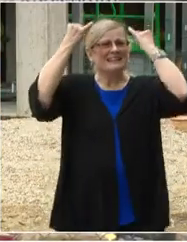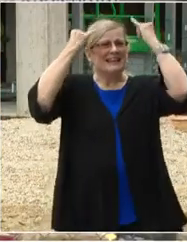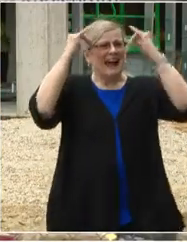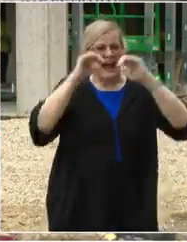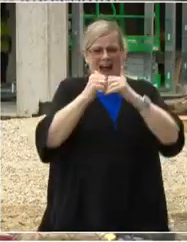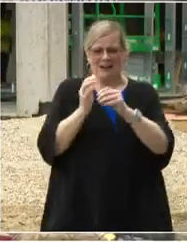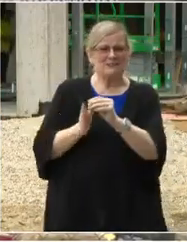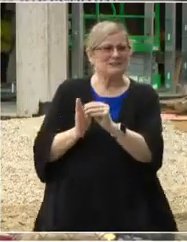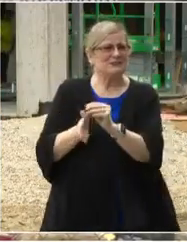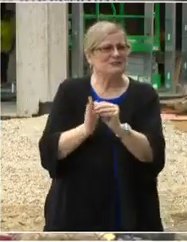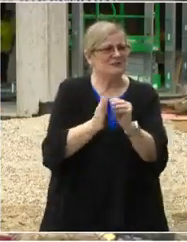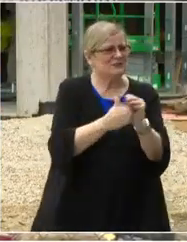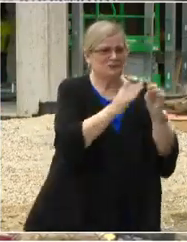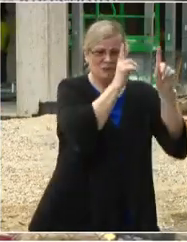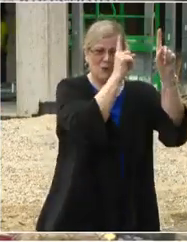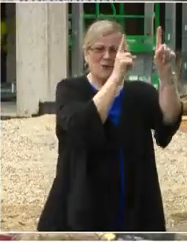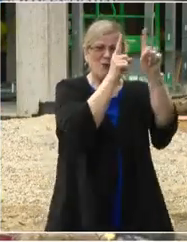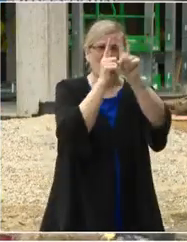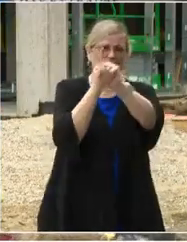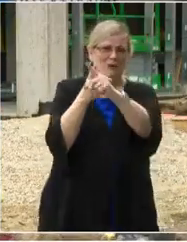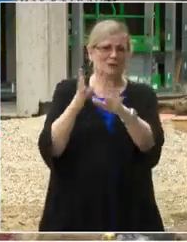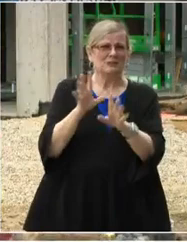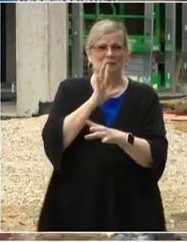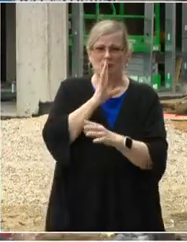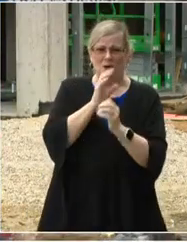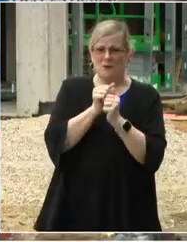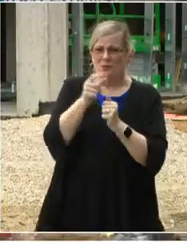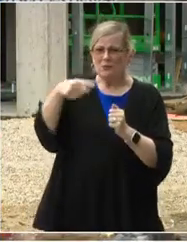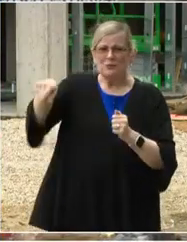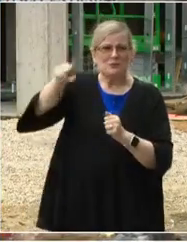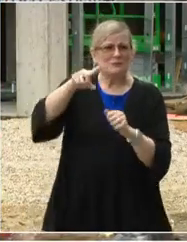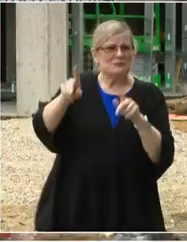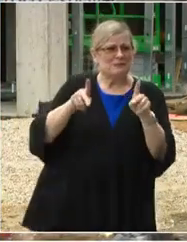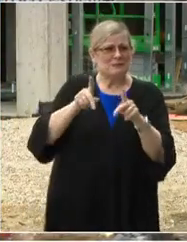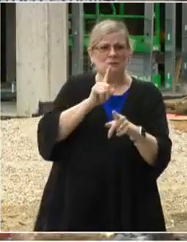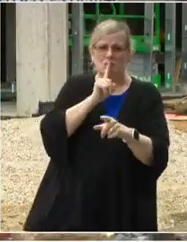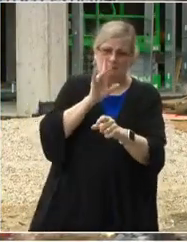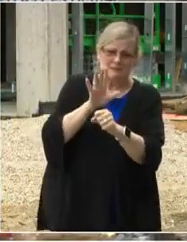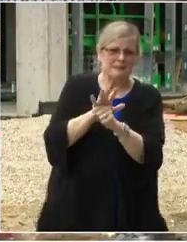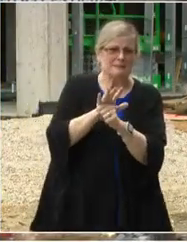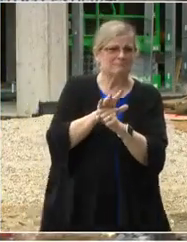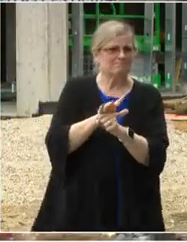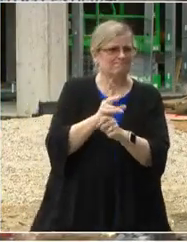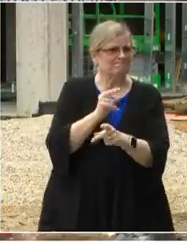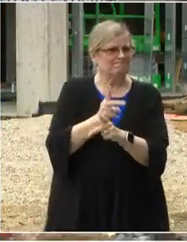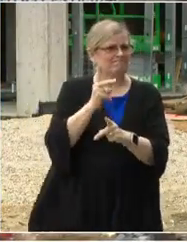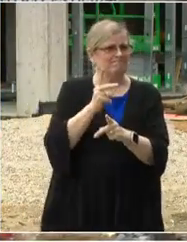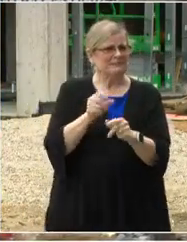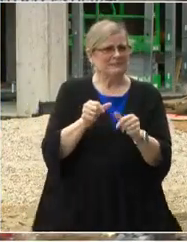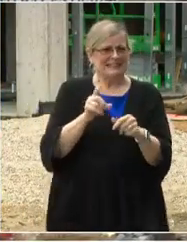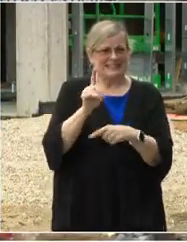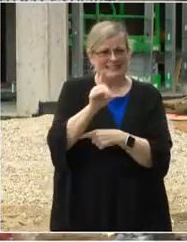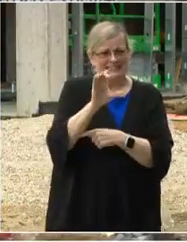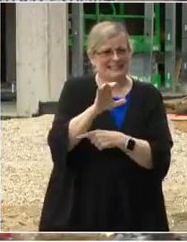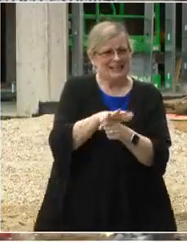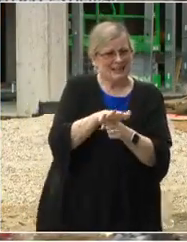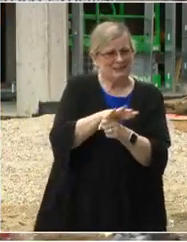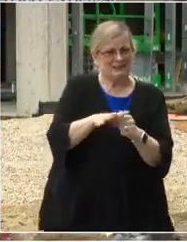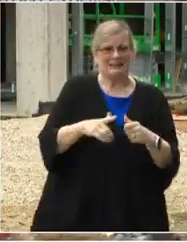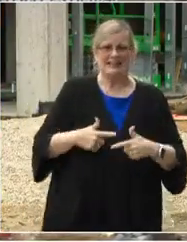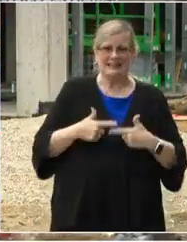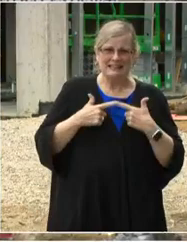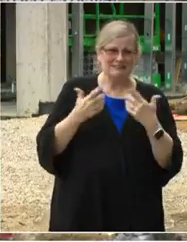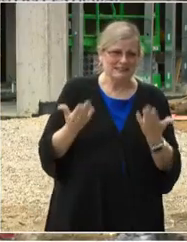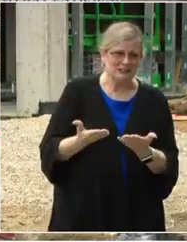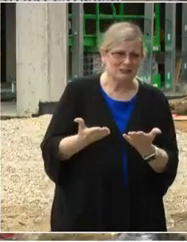to the development community because part of what I need to make sure we communicate to residents of the district, to the council, to